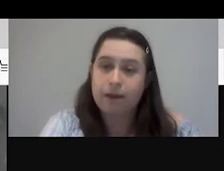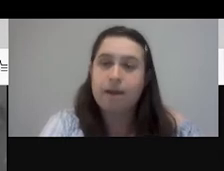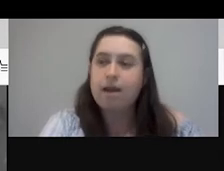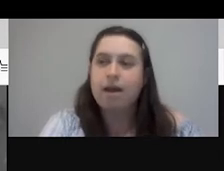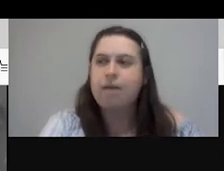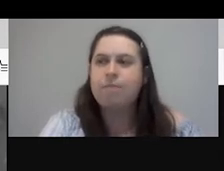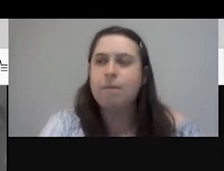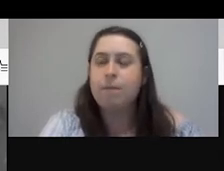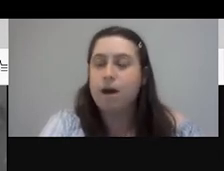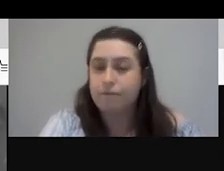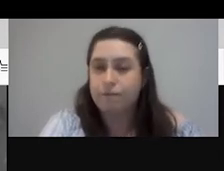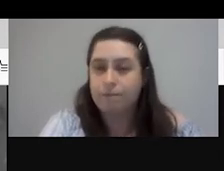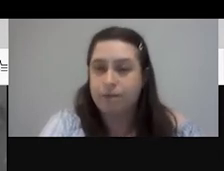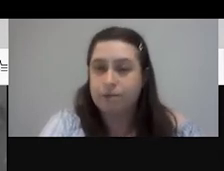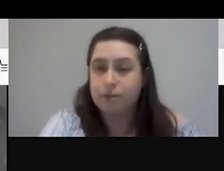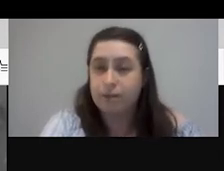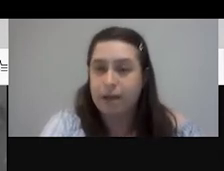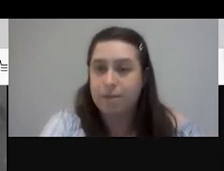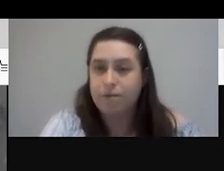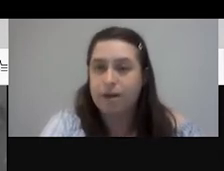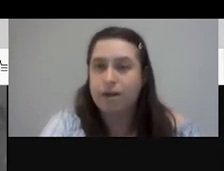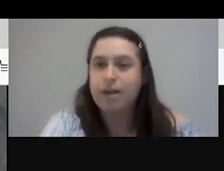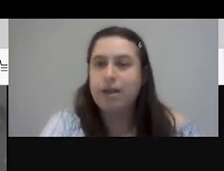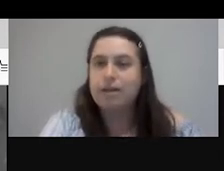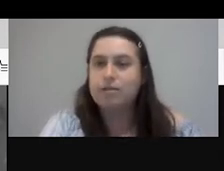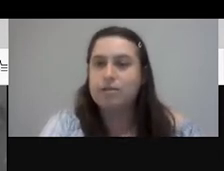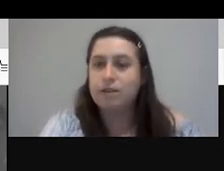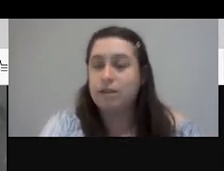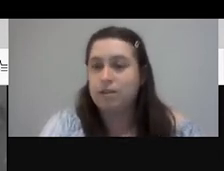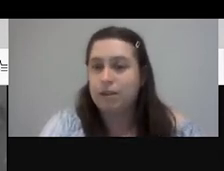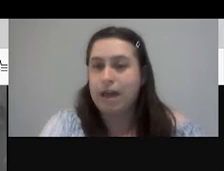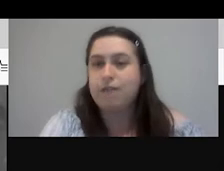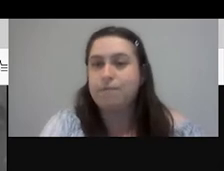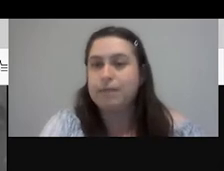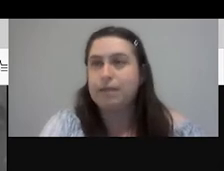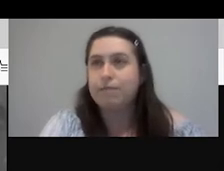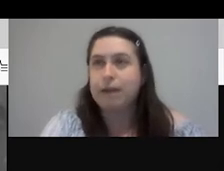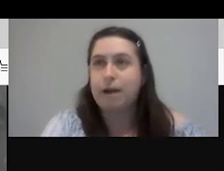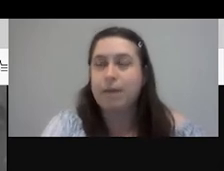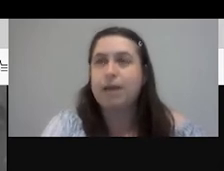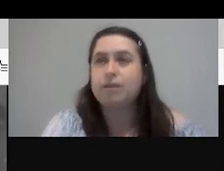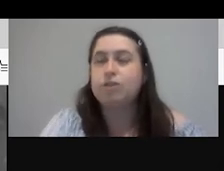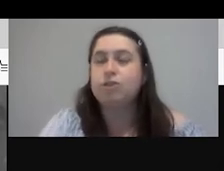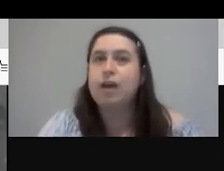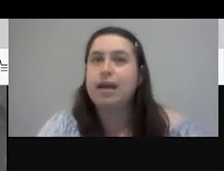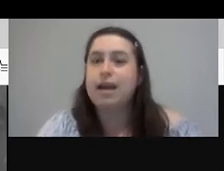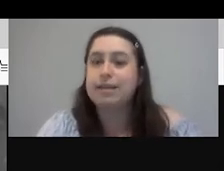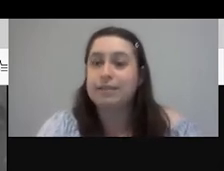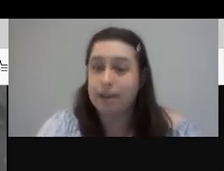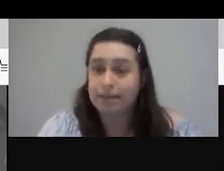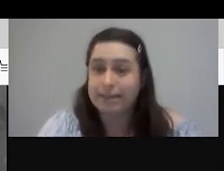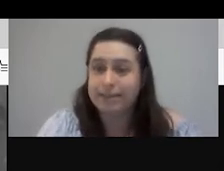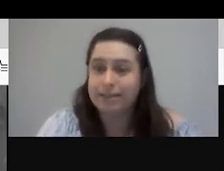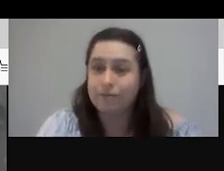women, apart from those who came over to the UK, particularly from the Caribbean, to train